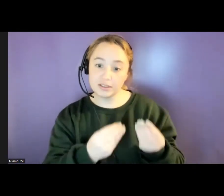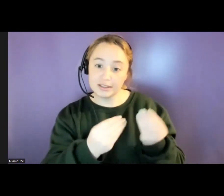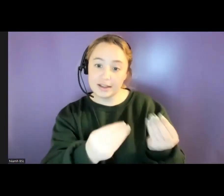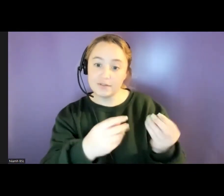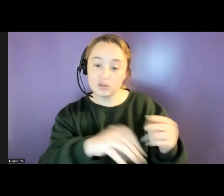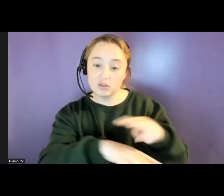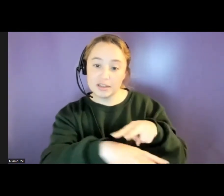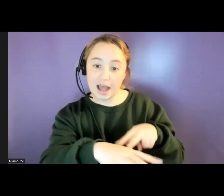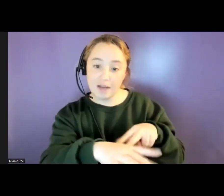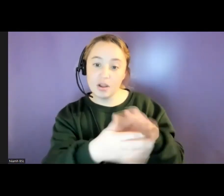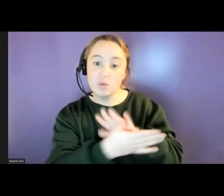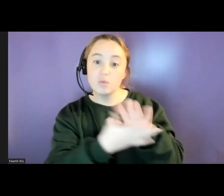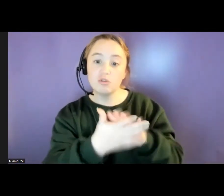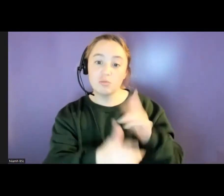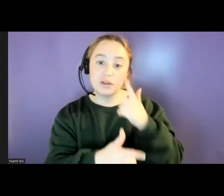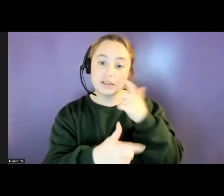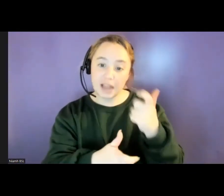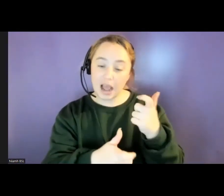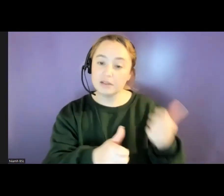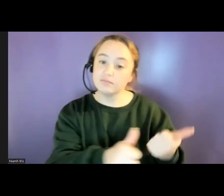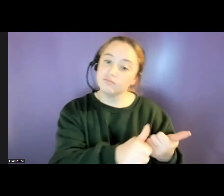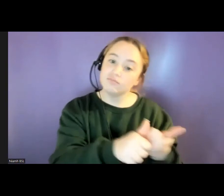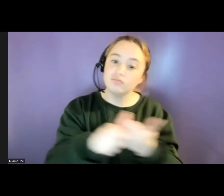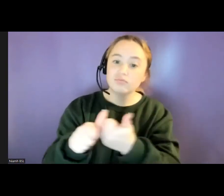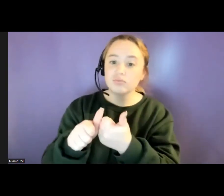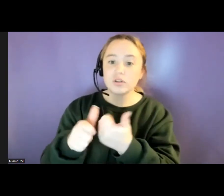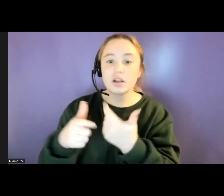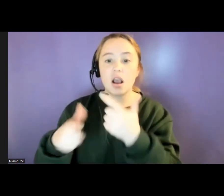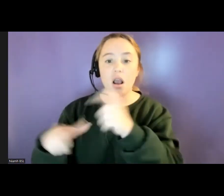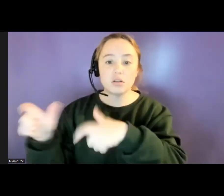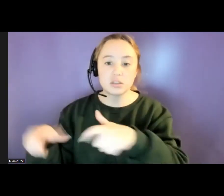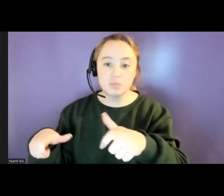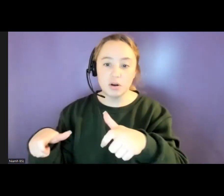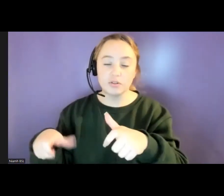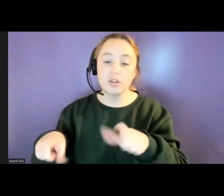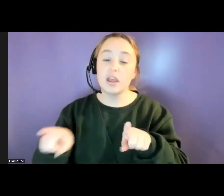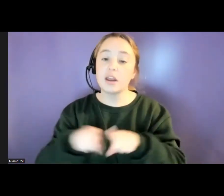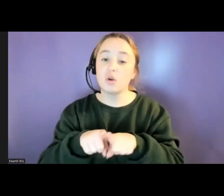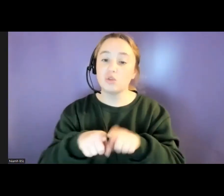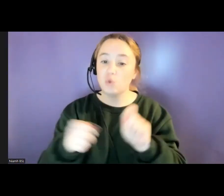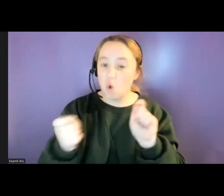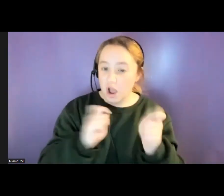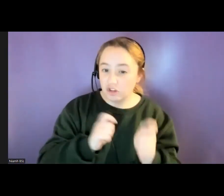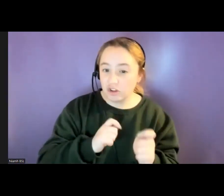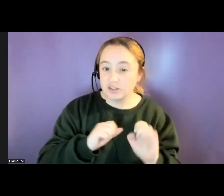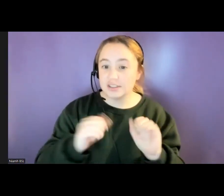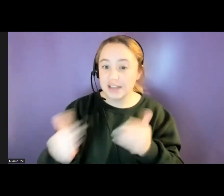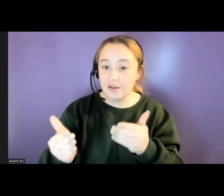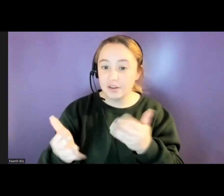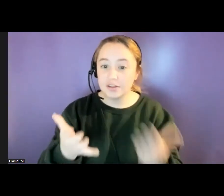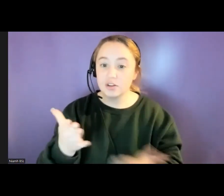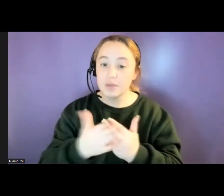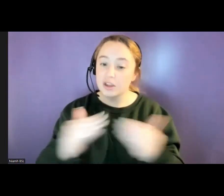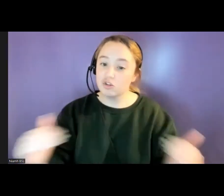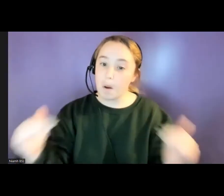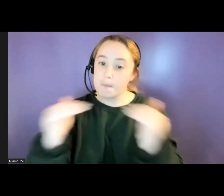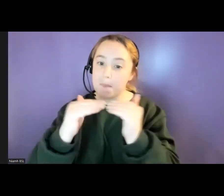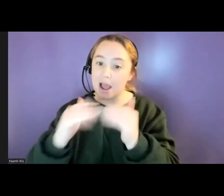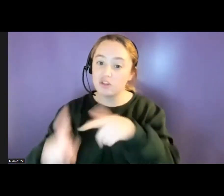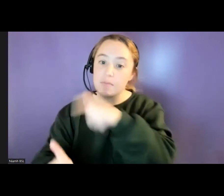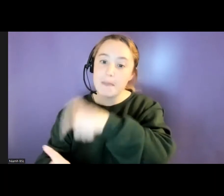assistance enabling service, and adjusting their services to make sure that they meet the particular needs of any